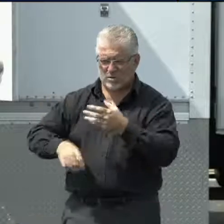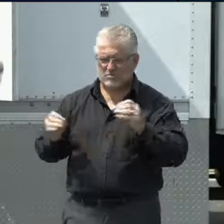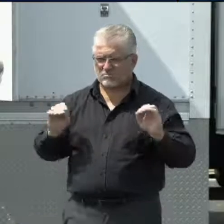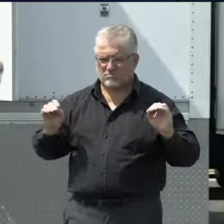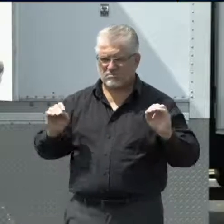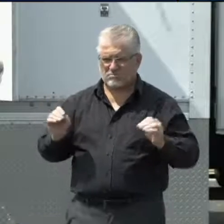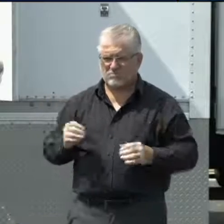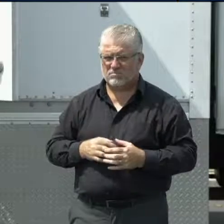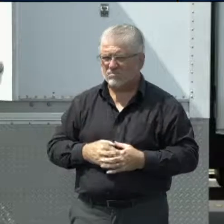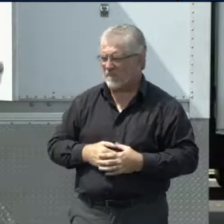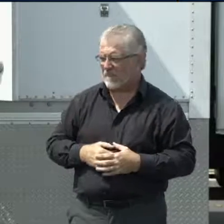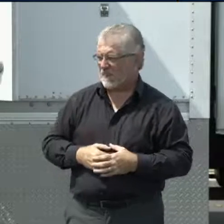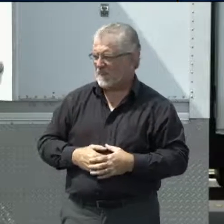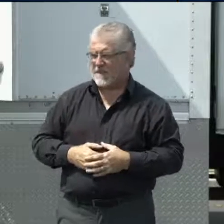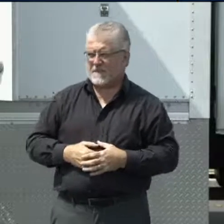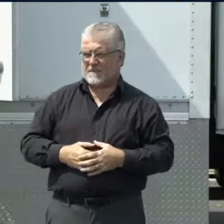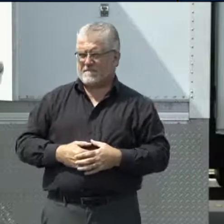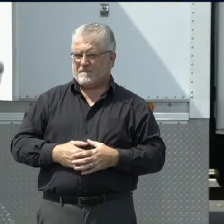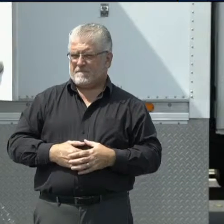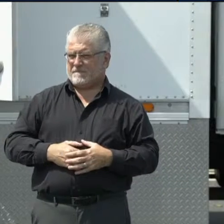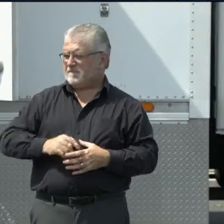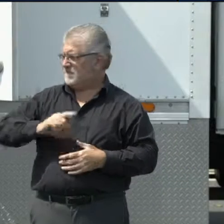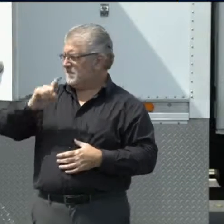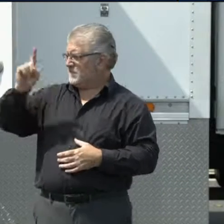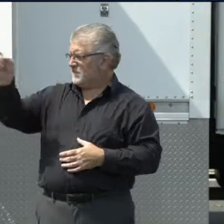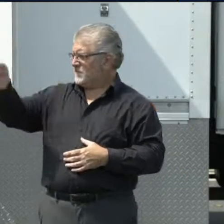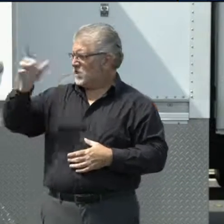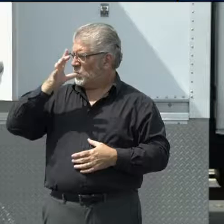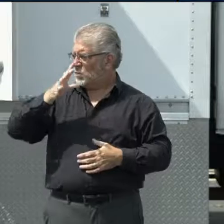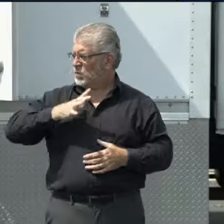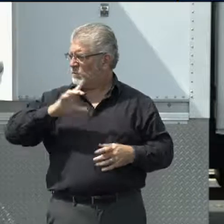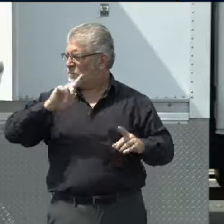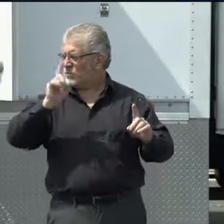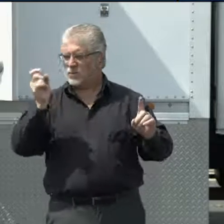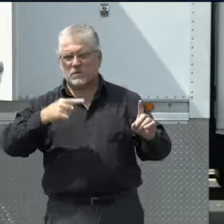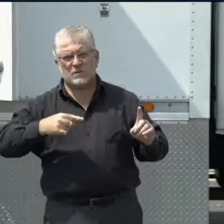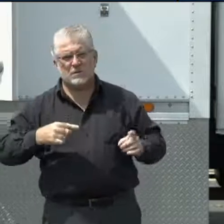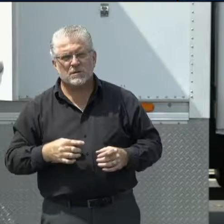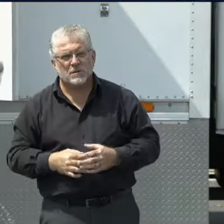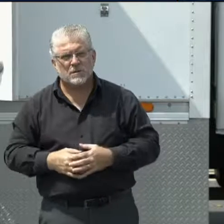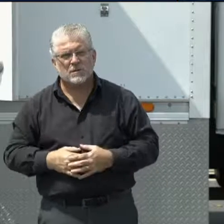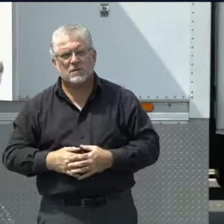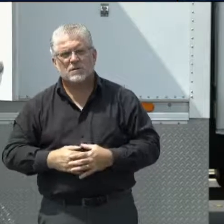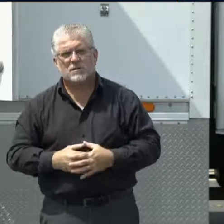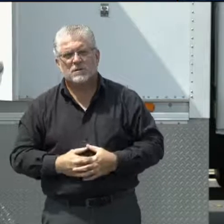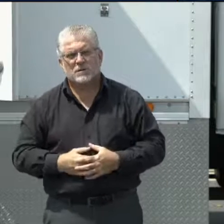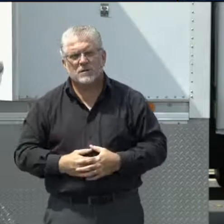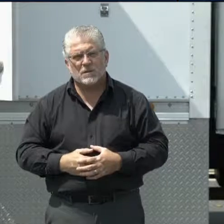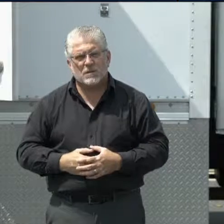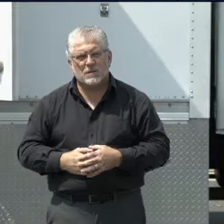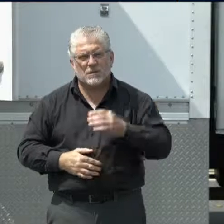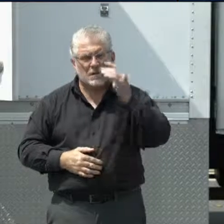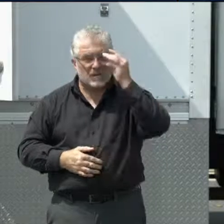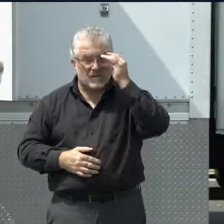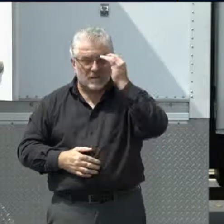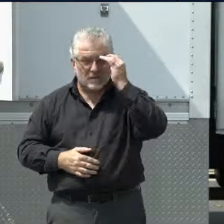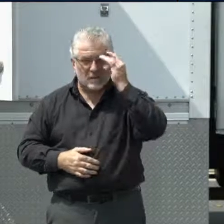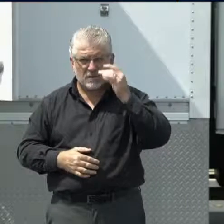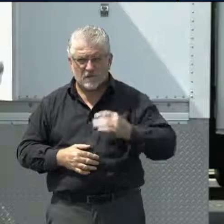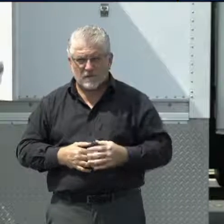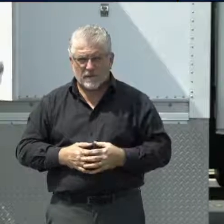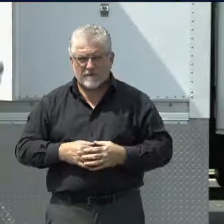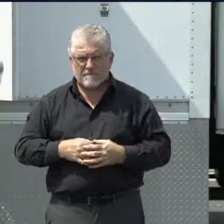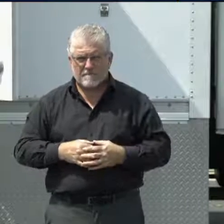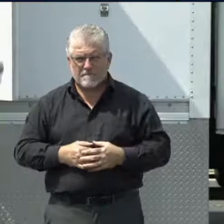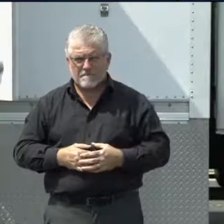Yes. Waiting for it. I was going to ask, when did the need for this? When